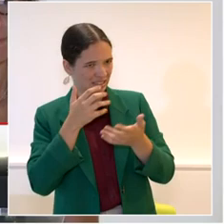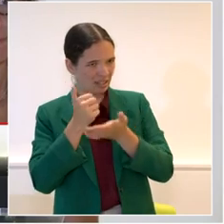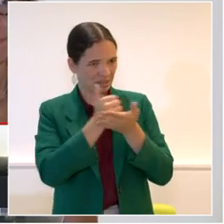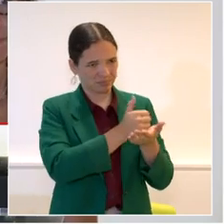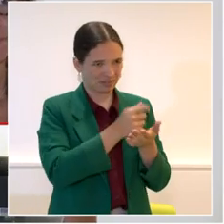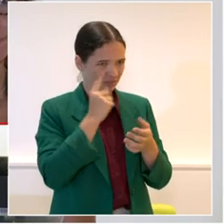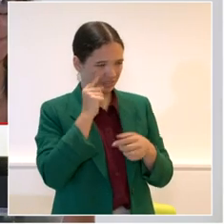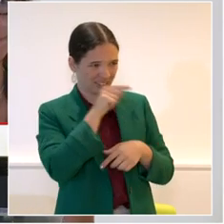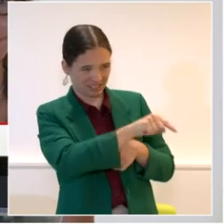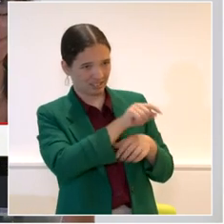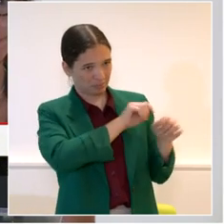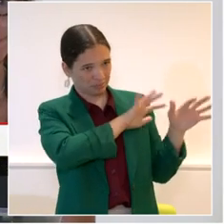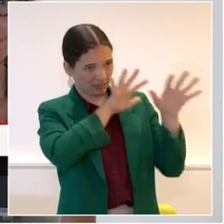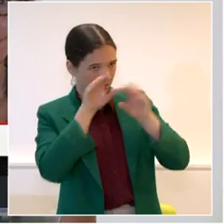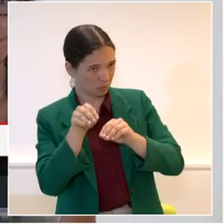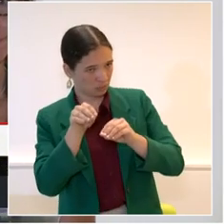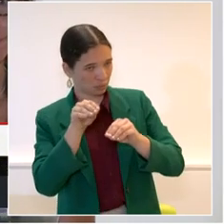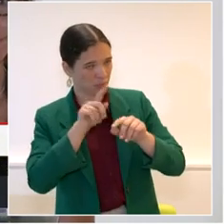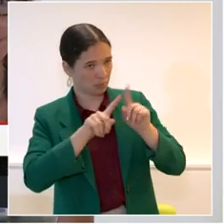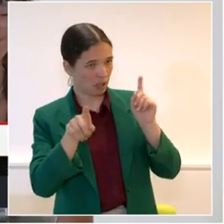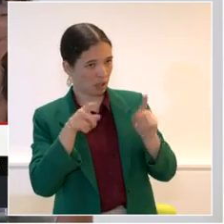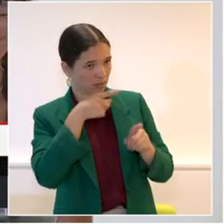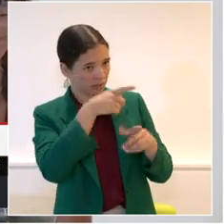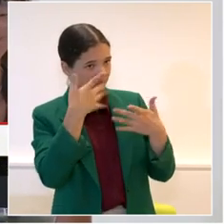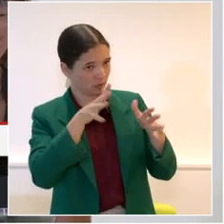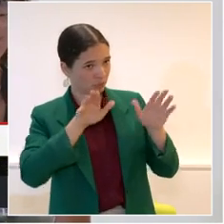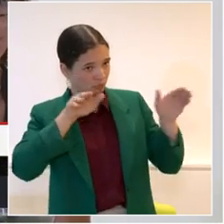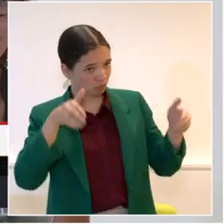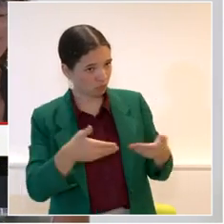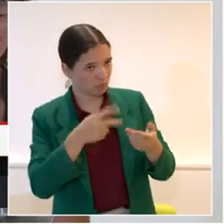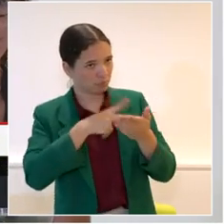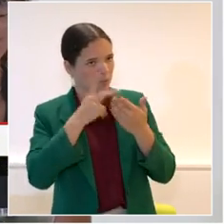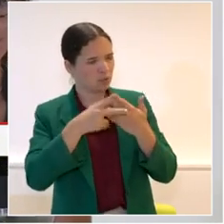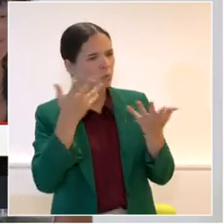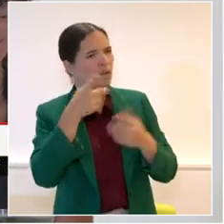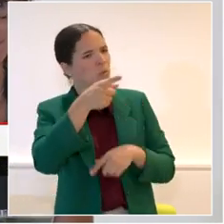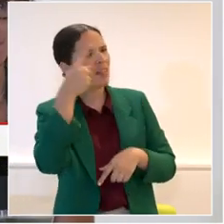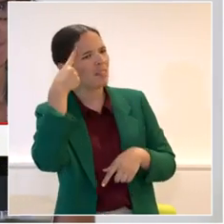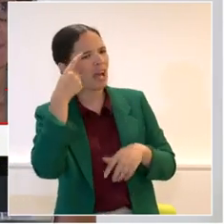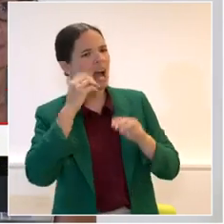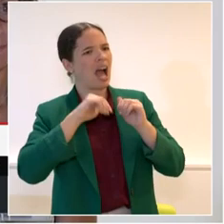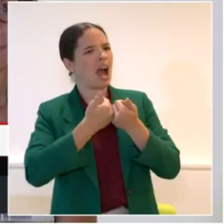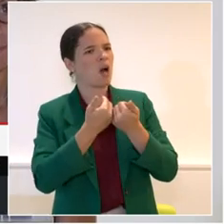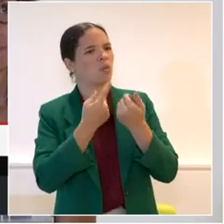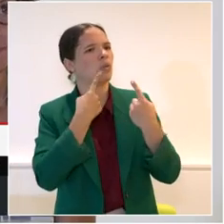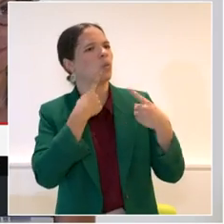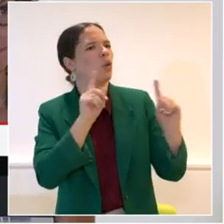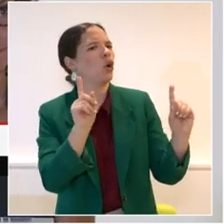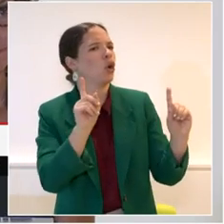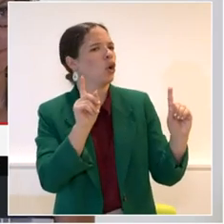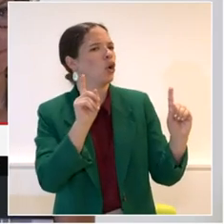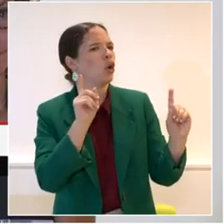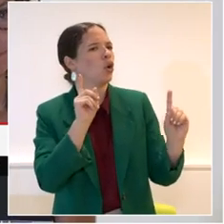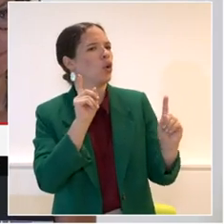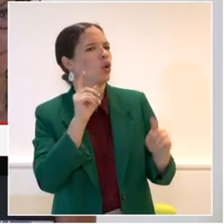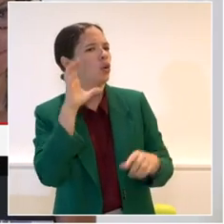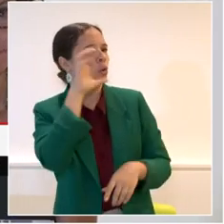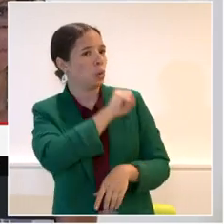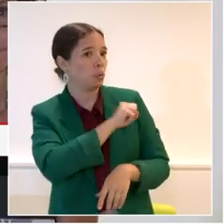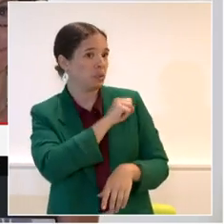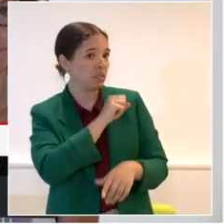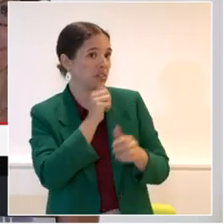you've introduced it. Are you hoping this is, what are your thoughts about how this is going to work, assuming they get it passed tomorrow?